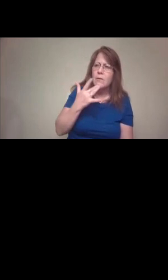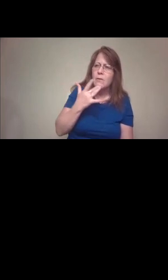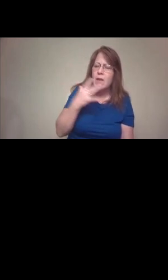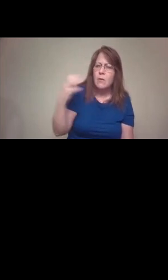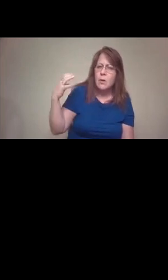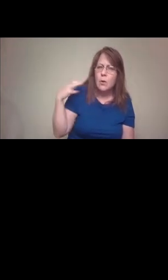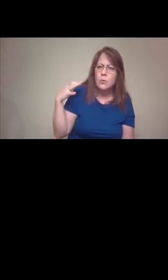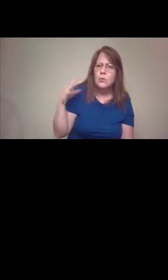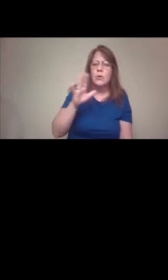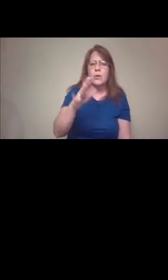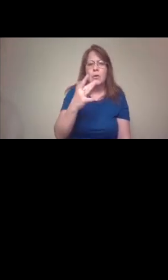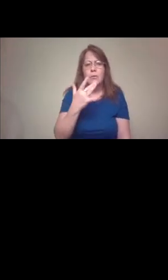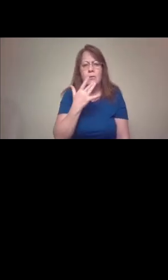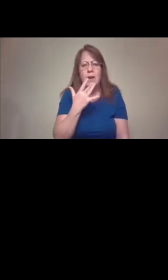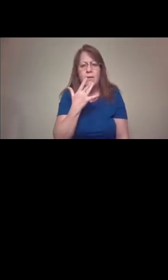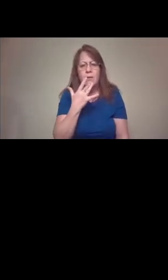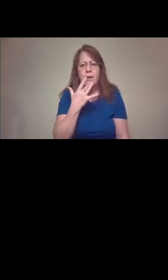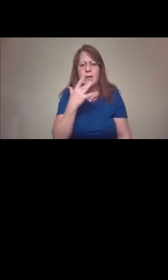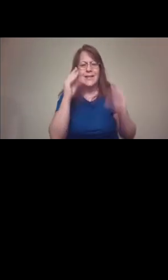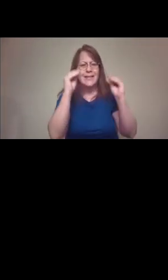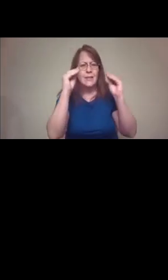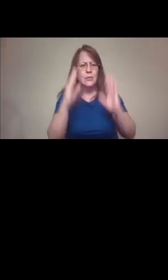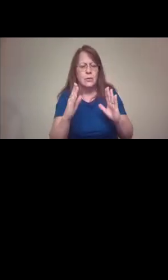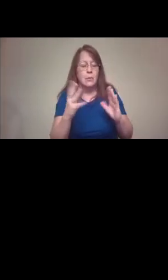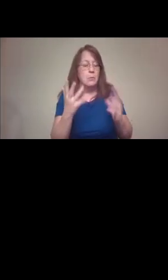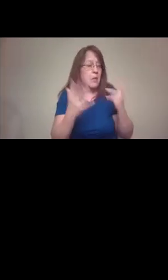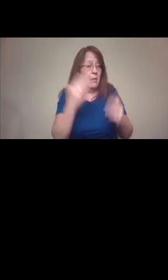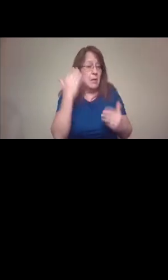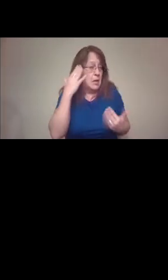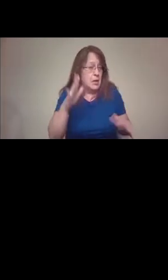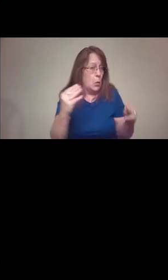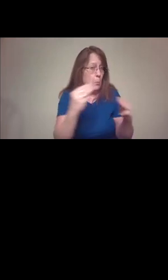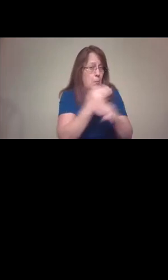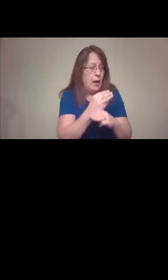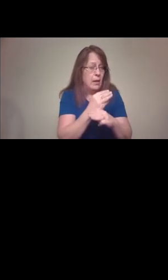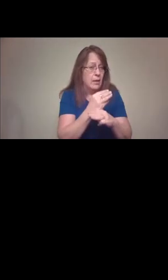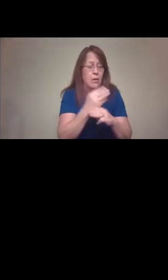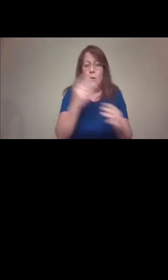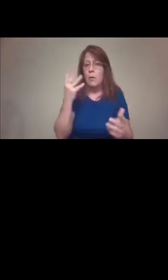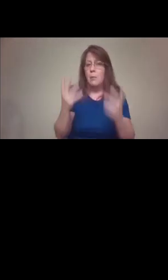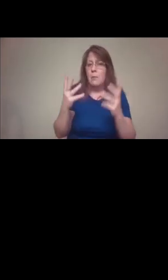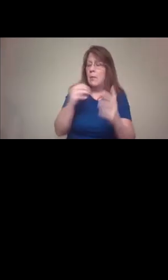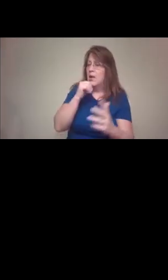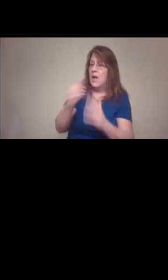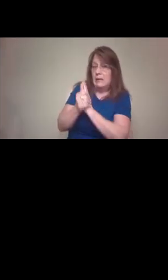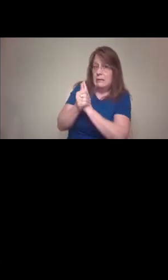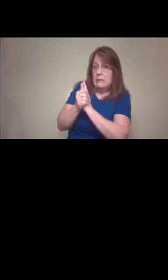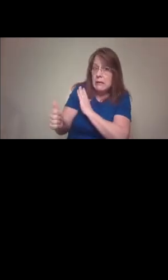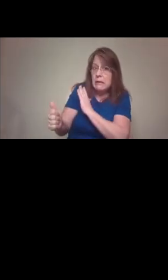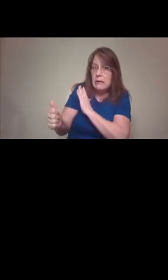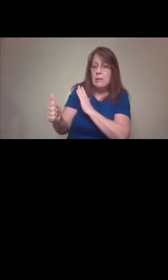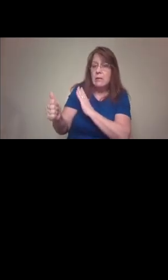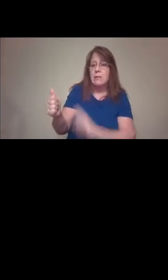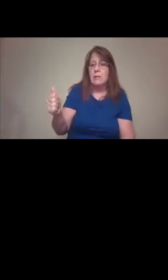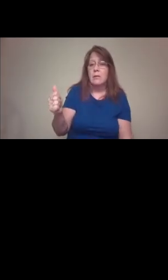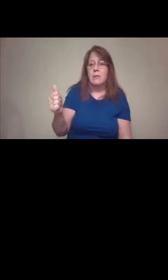you're probably not going to mention the teacher who maybe had the most knowledge of math or the coach who was the best skilled soccer player you've ever seen.